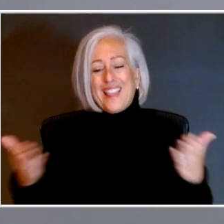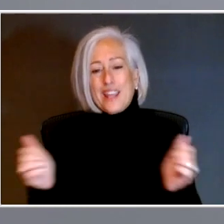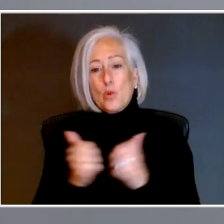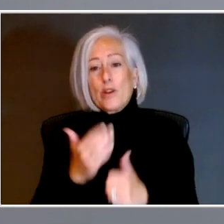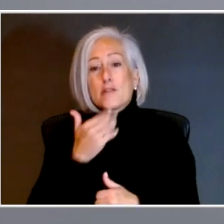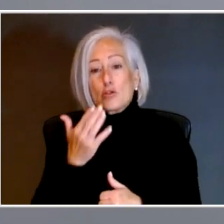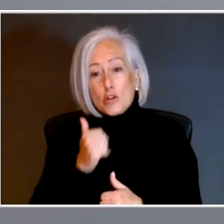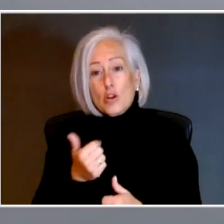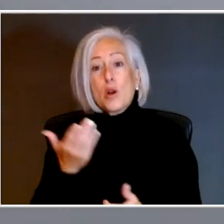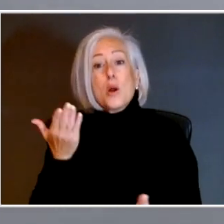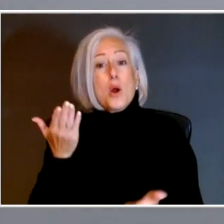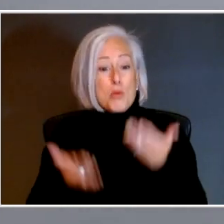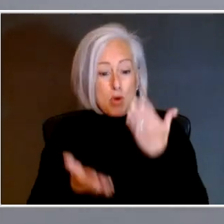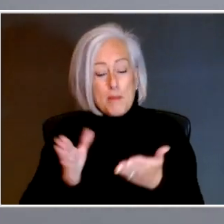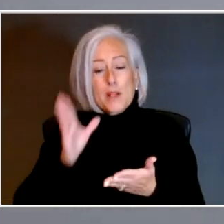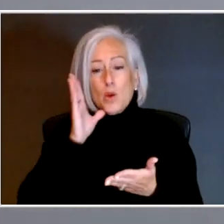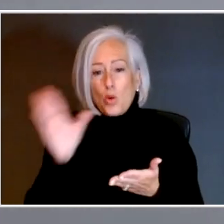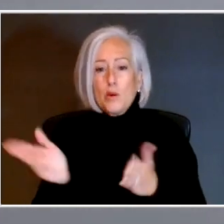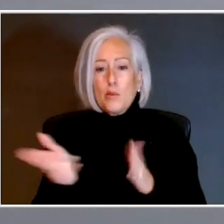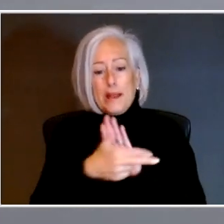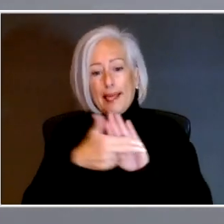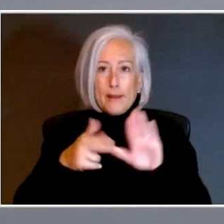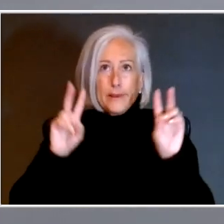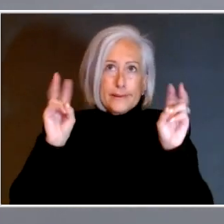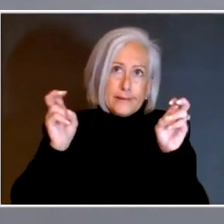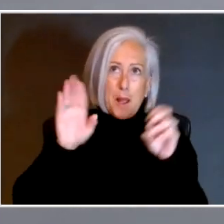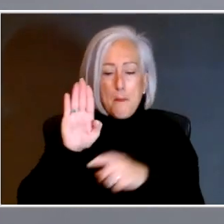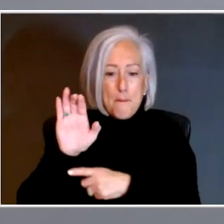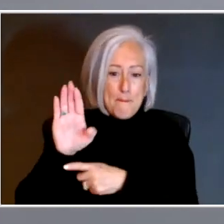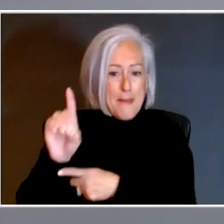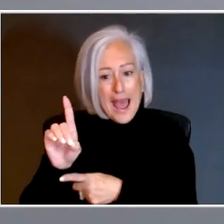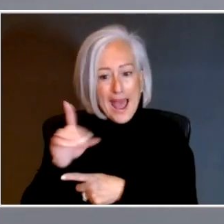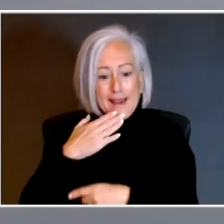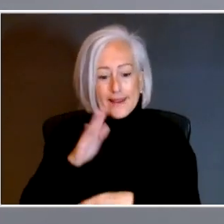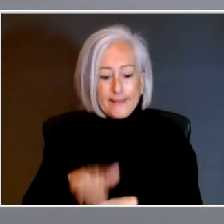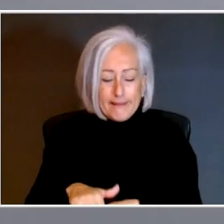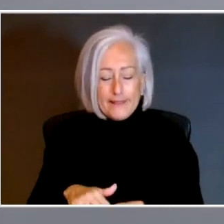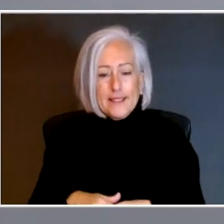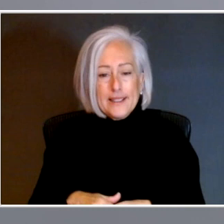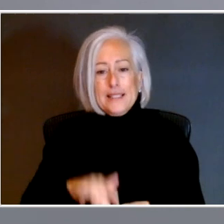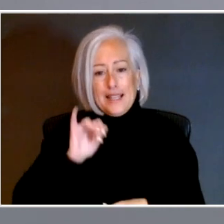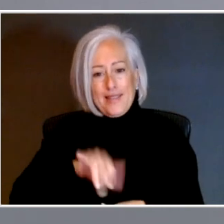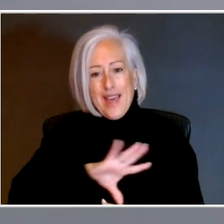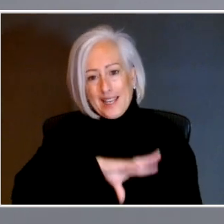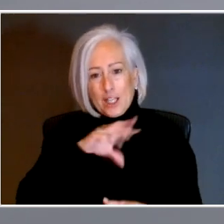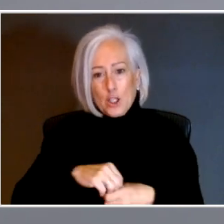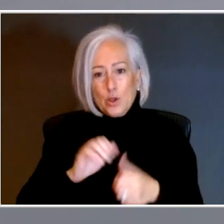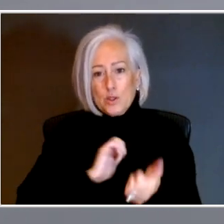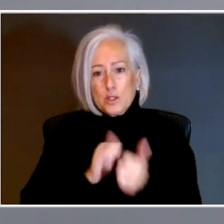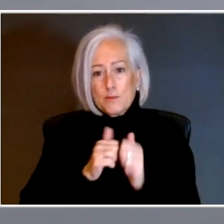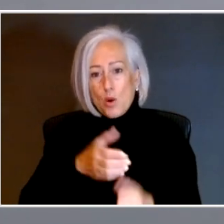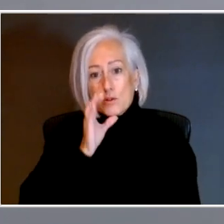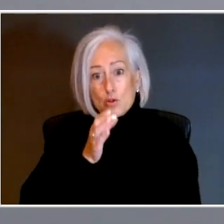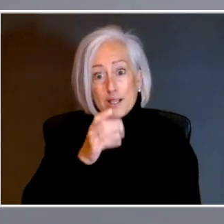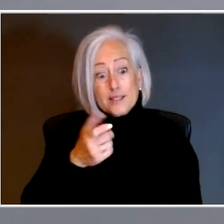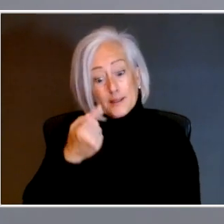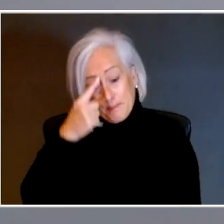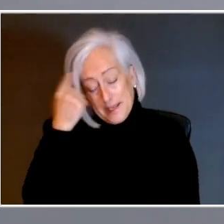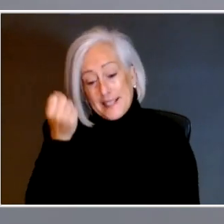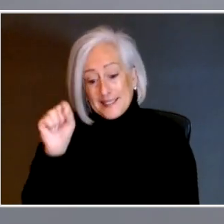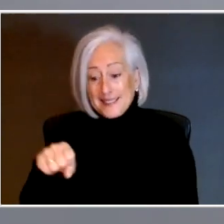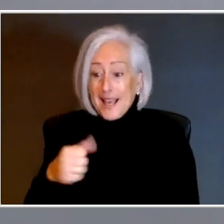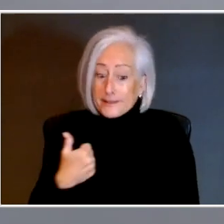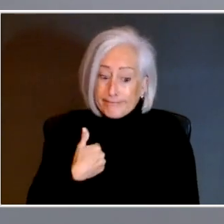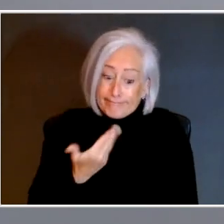probably going to still be deemed bad, and that totally encompasses sports drinks because, yes, simply put, they are